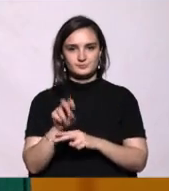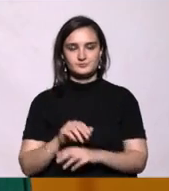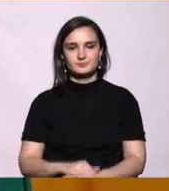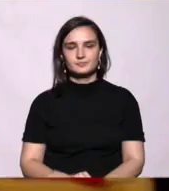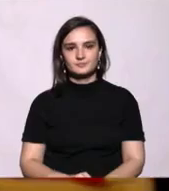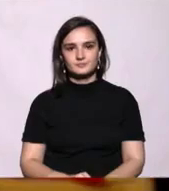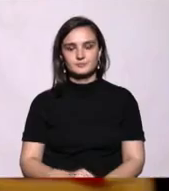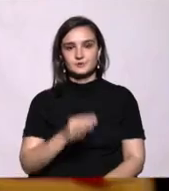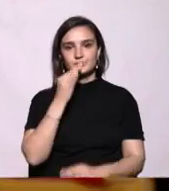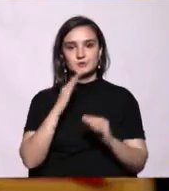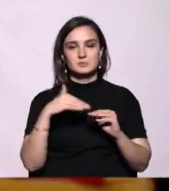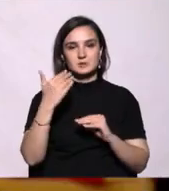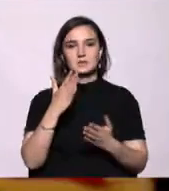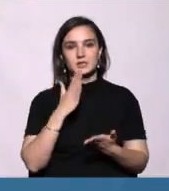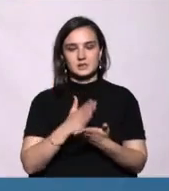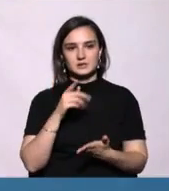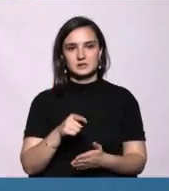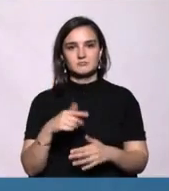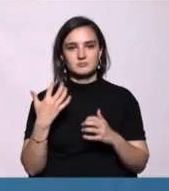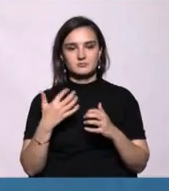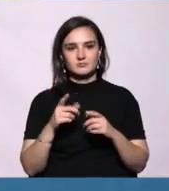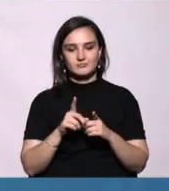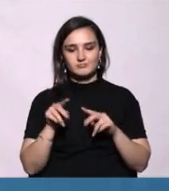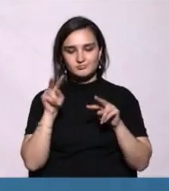And next is do gardening.